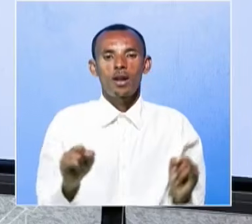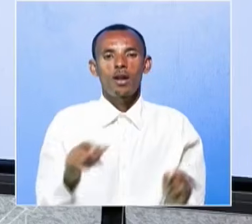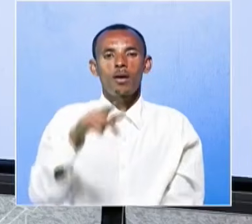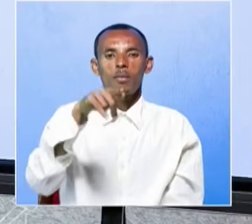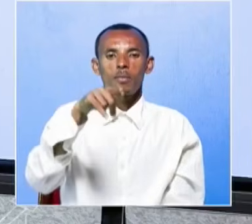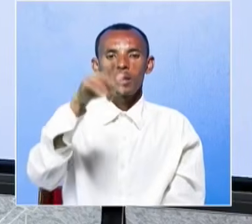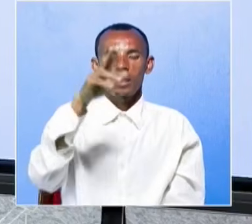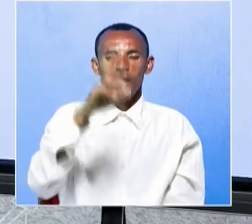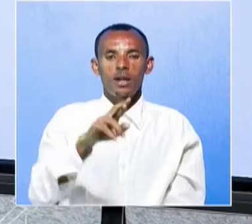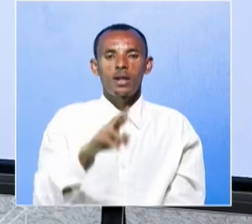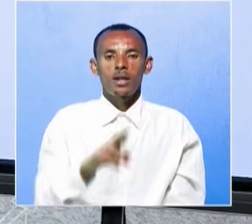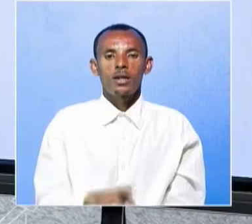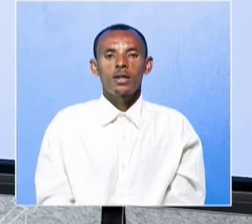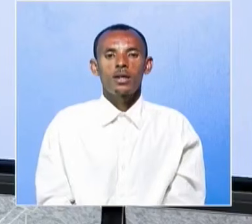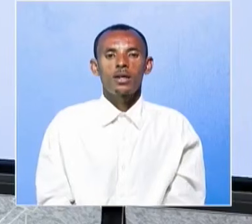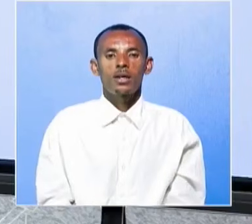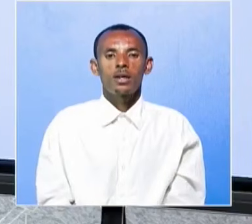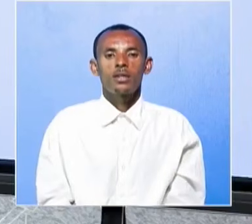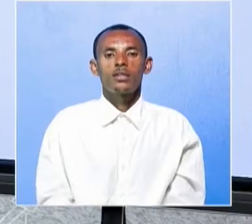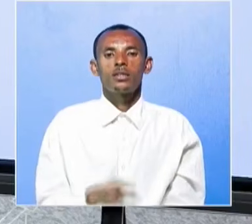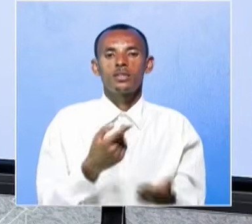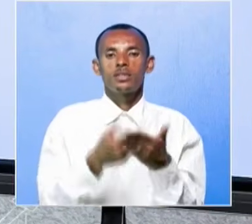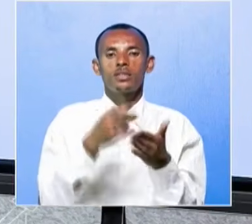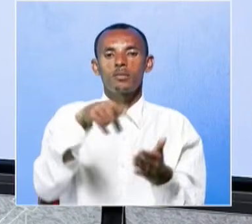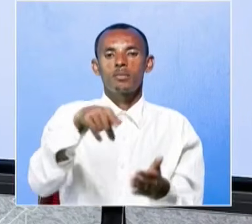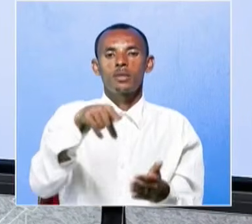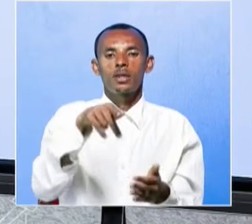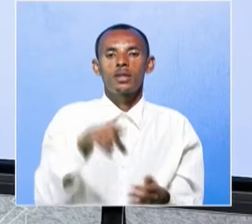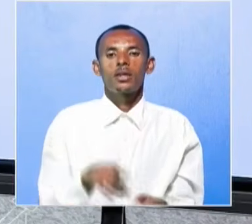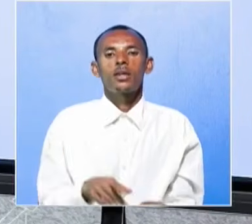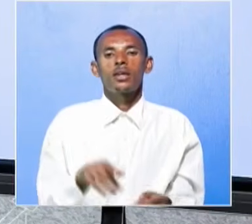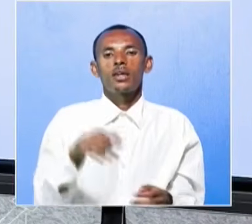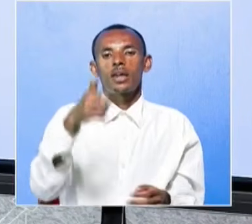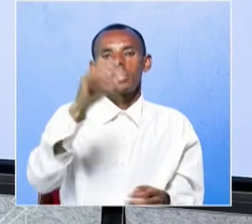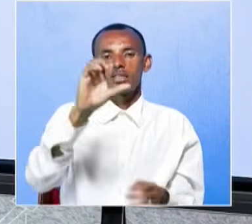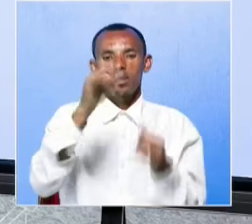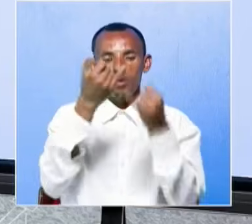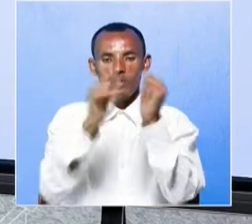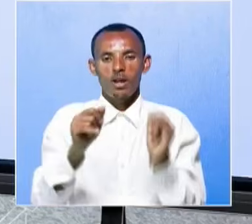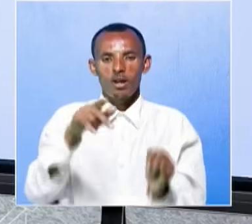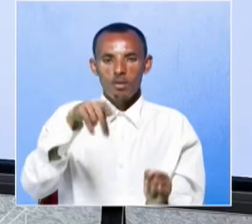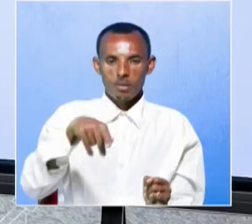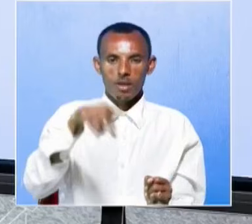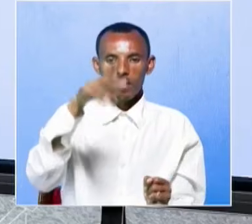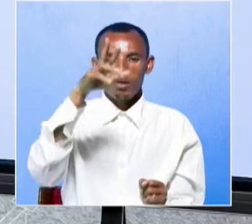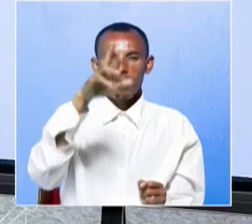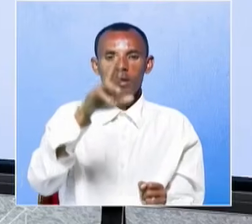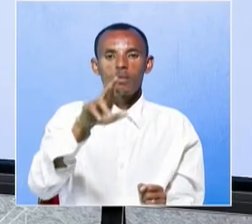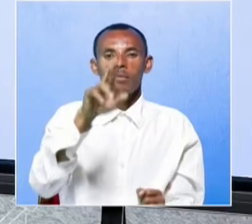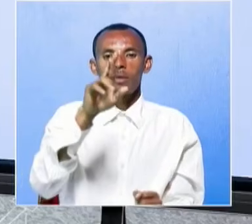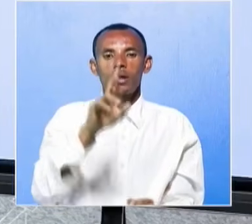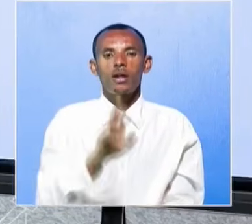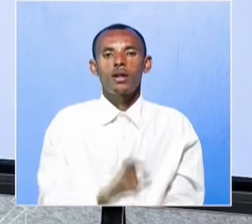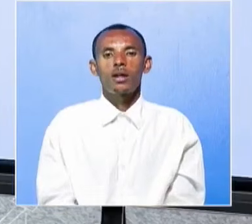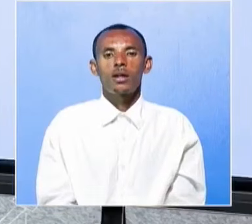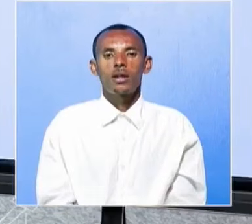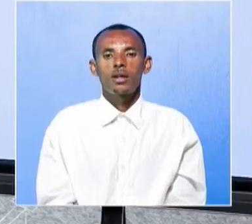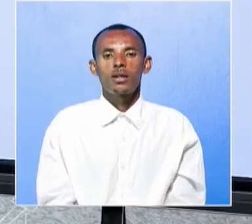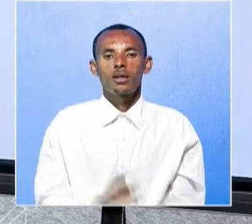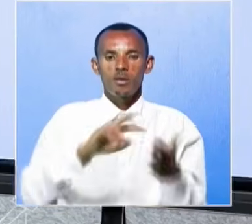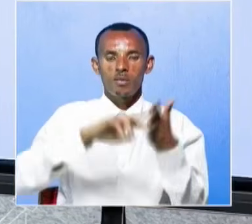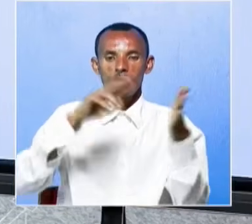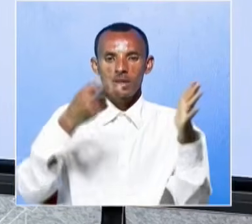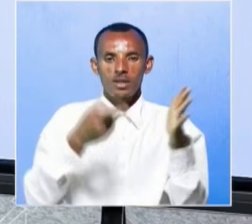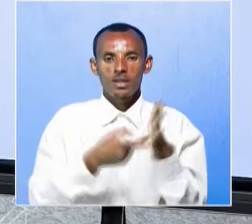PR. Okay, this is P. Okay, so AC over AC over PR